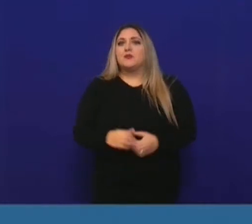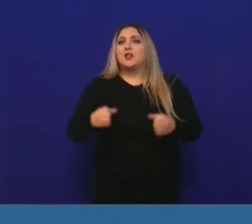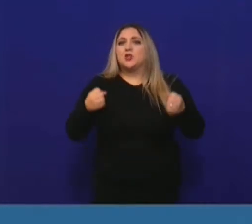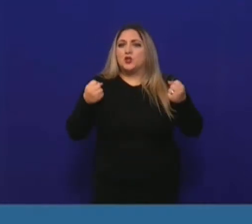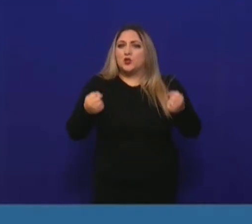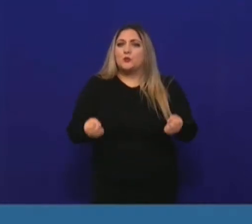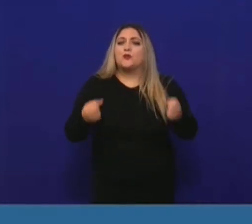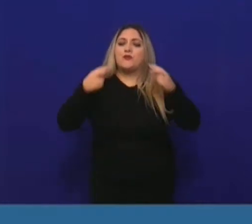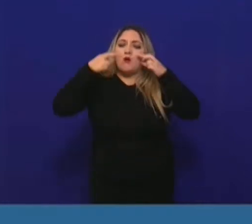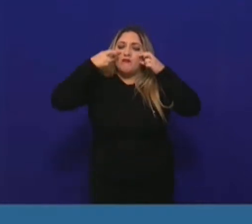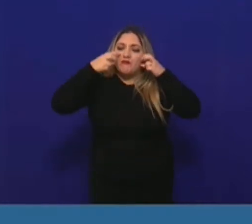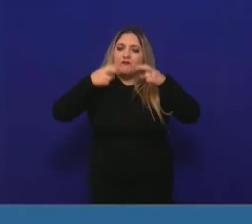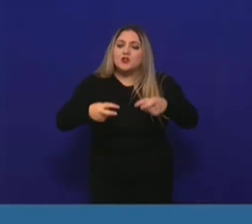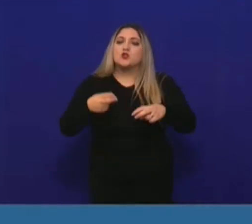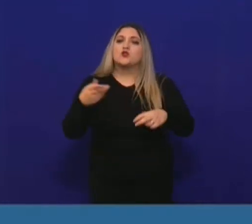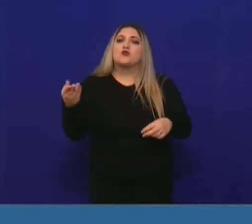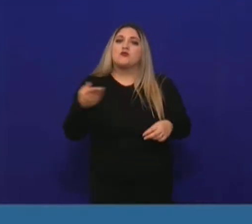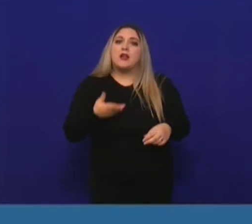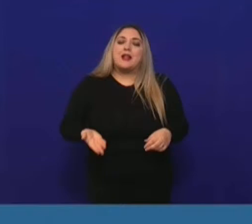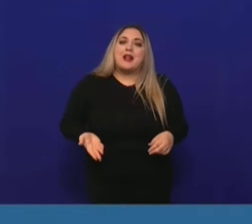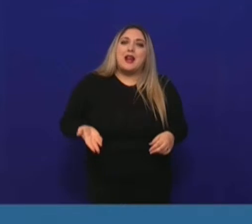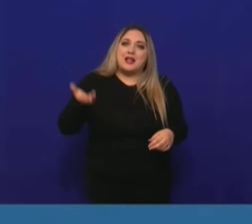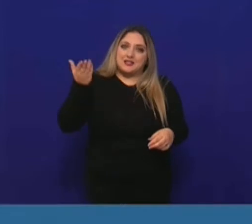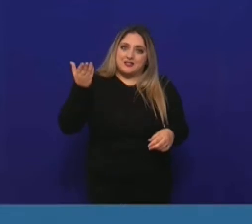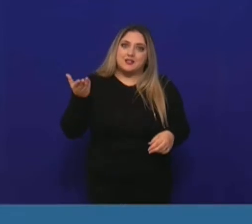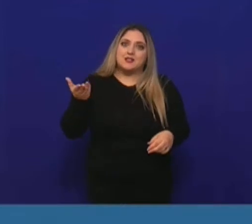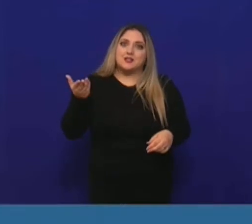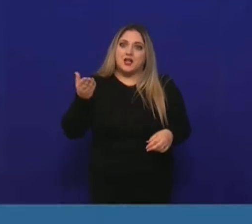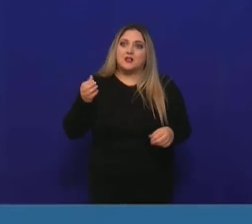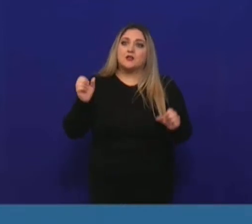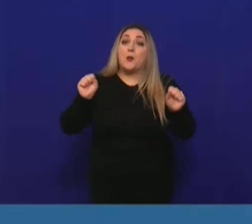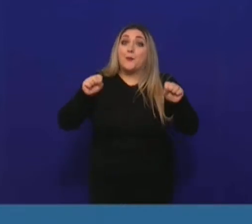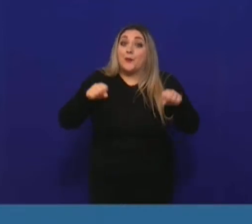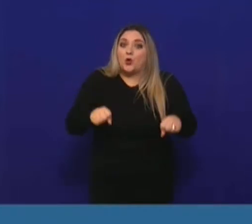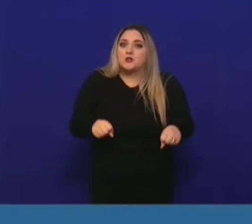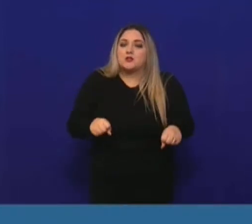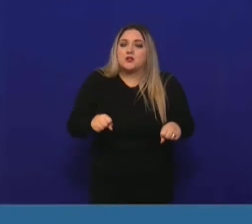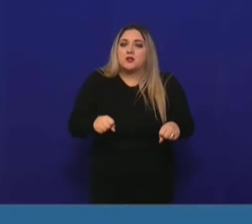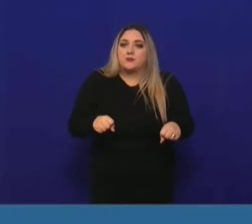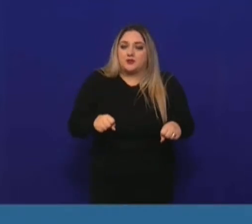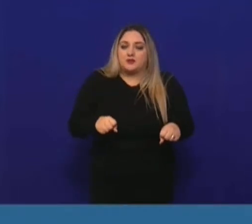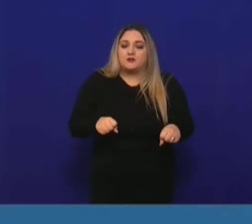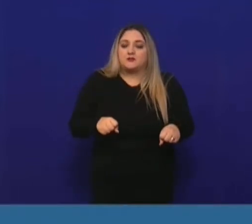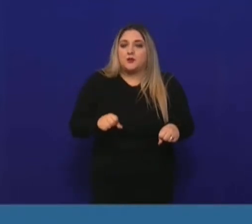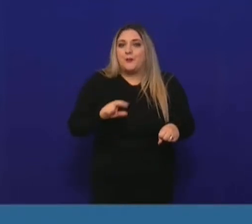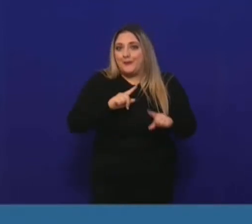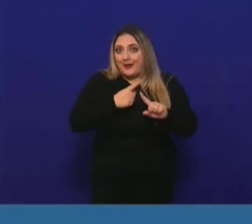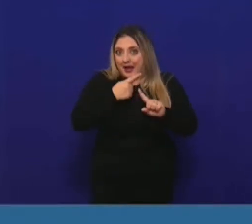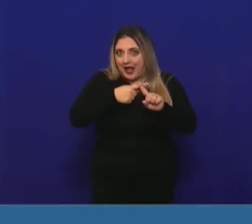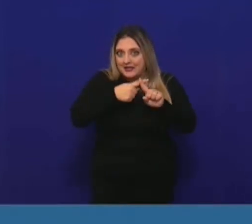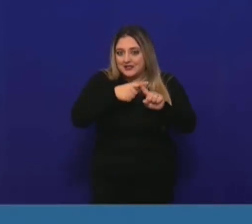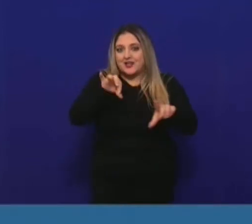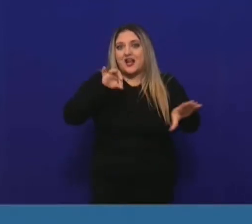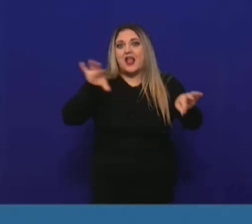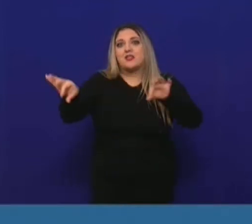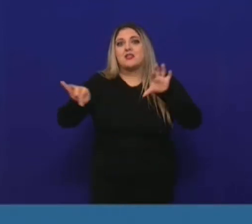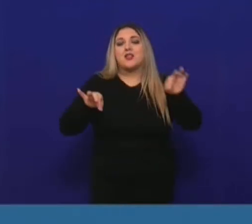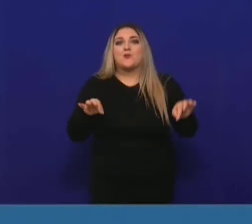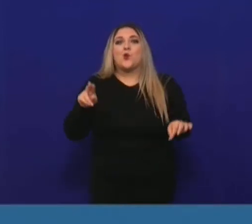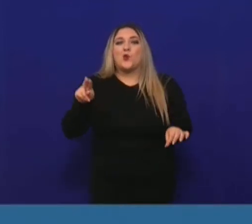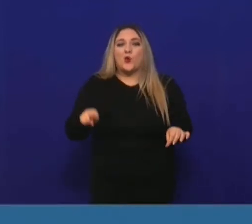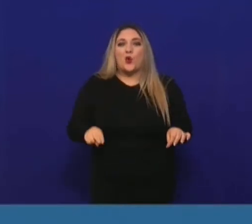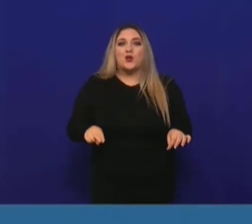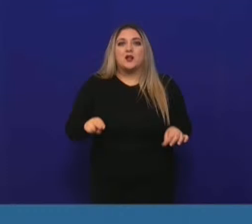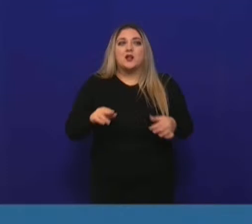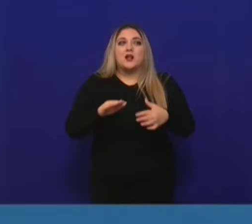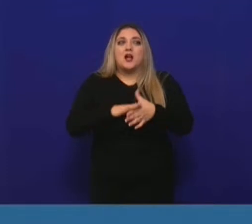nippruvaw infittxu fejn l-iktar tista' probabbli ssib barra li tagħmel ir-random il-komplement. Għax huwa importanti li nkunu